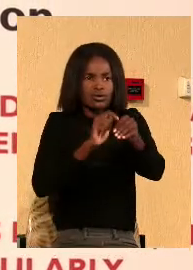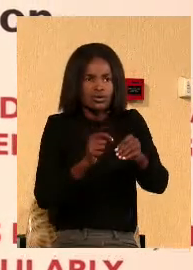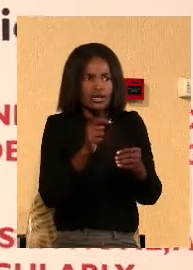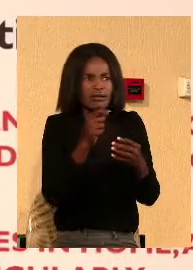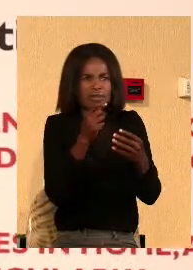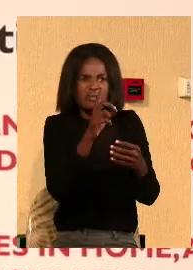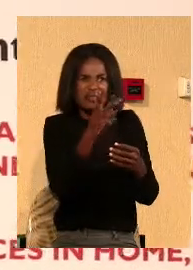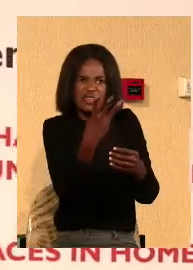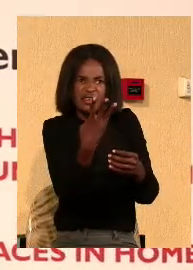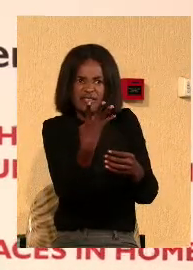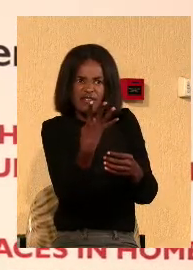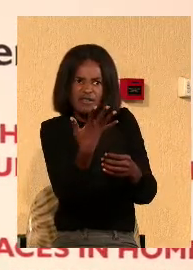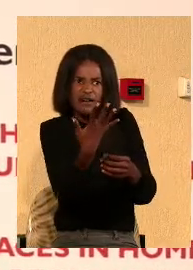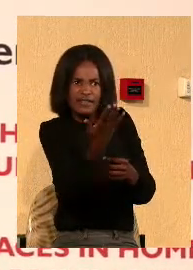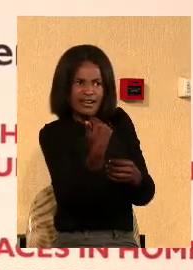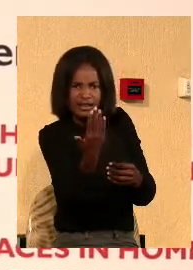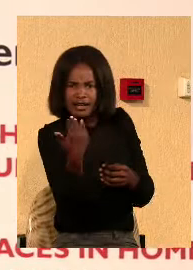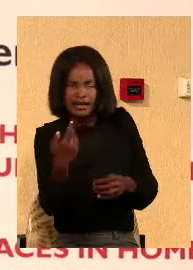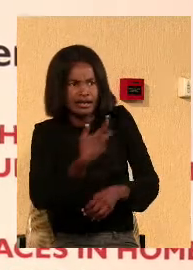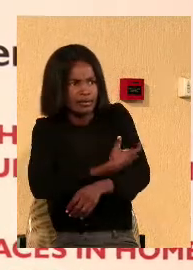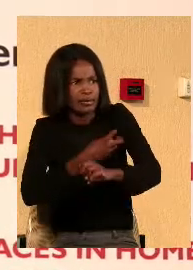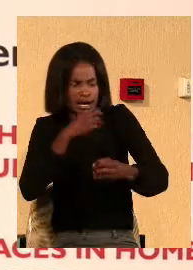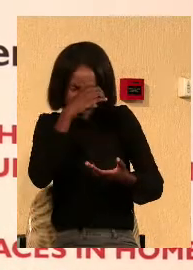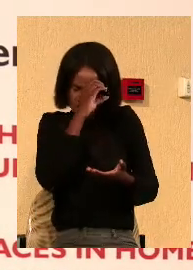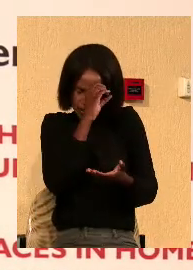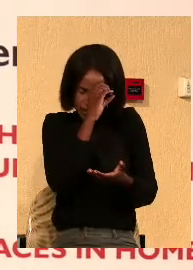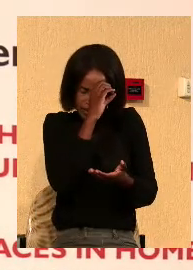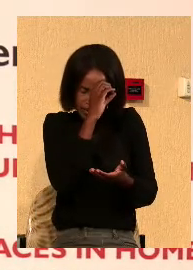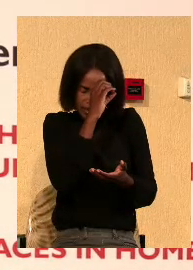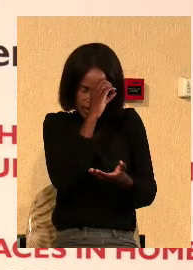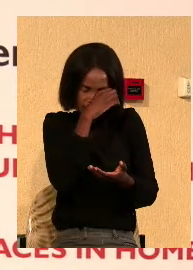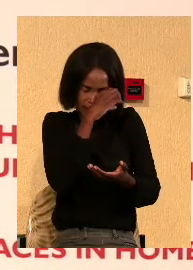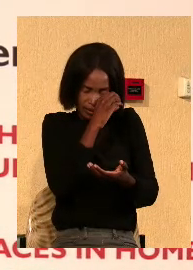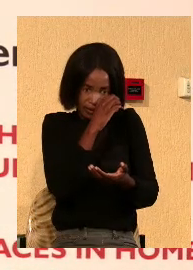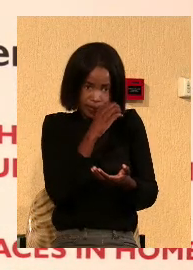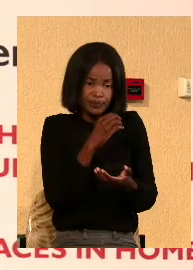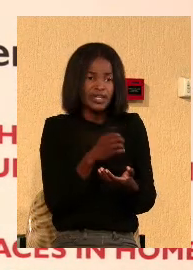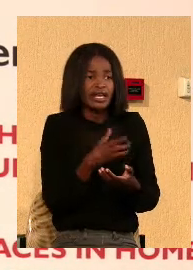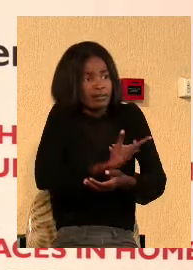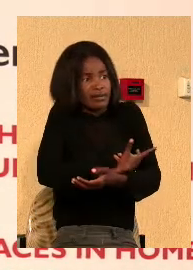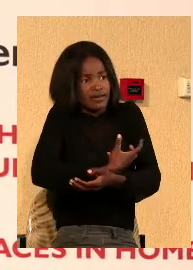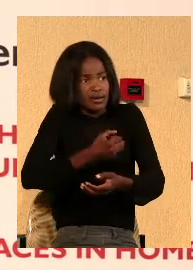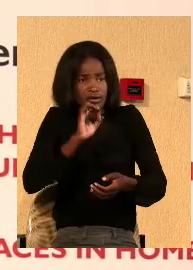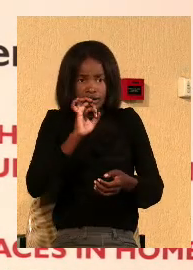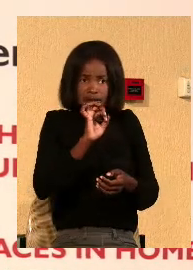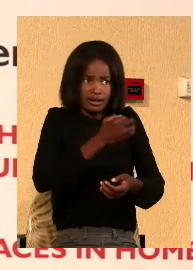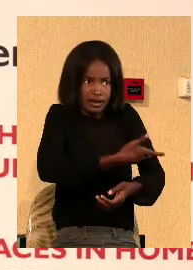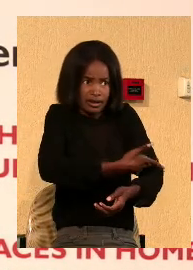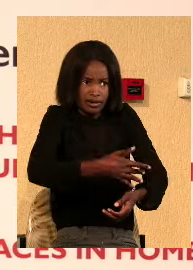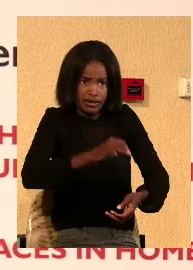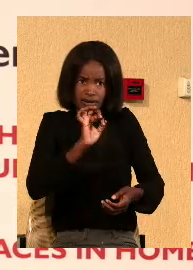get about 3 or 5 people and test them. We go to the lab or so. And then we get a sample that